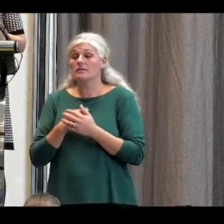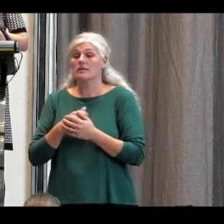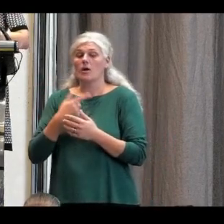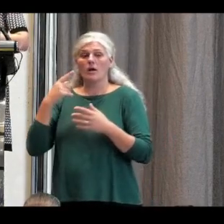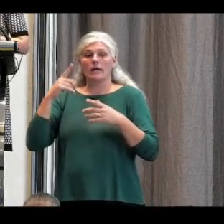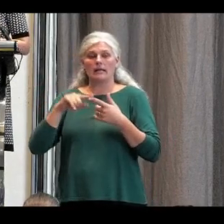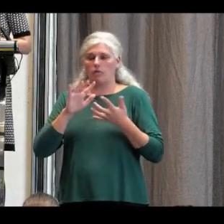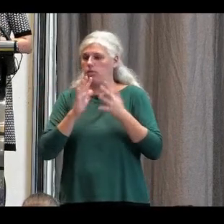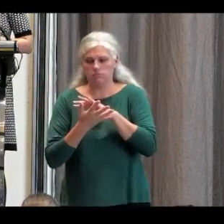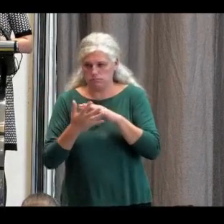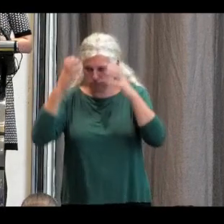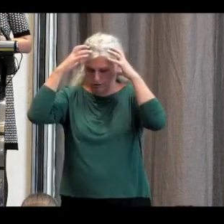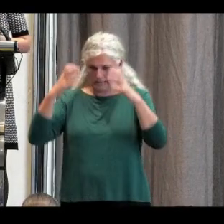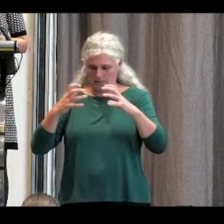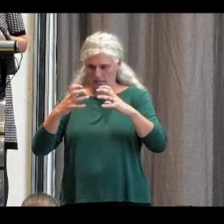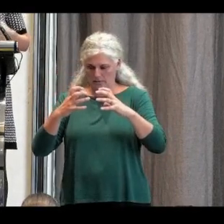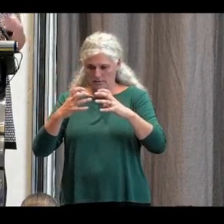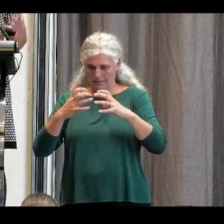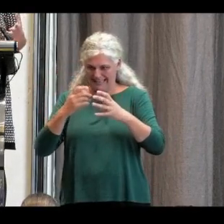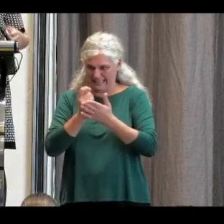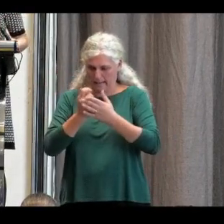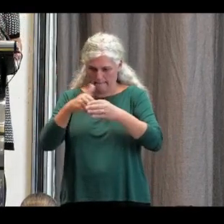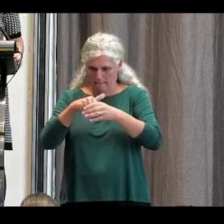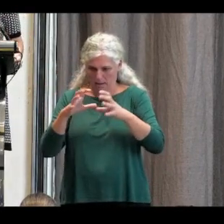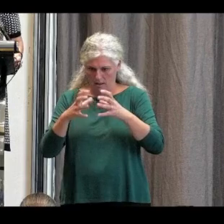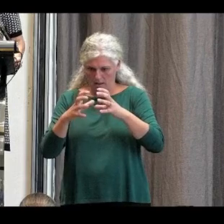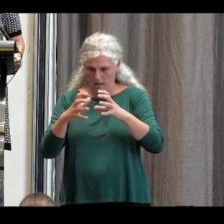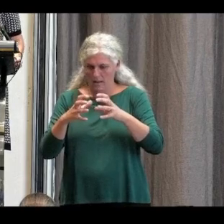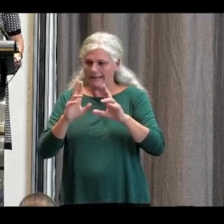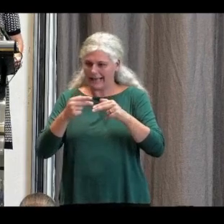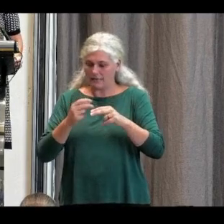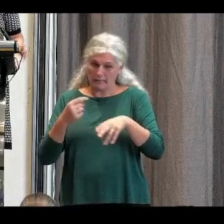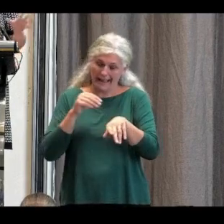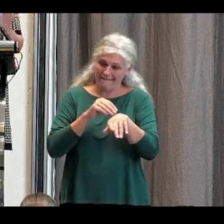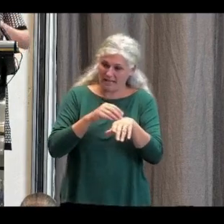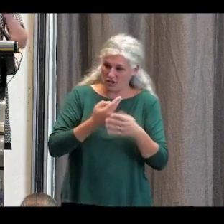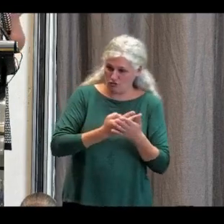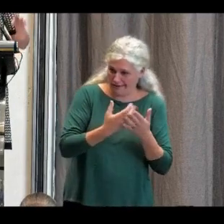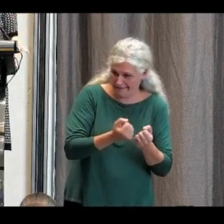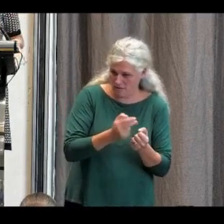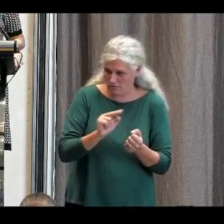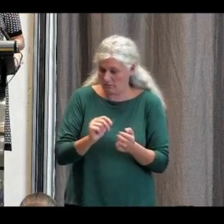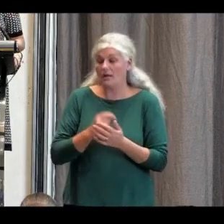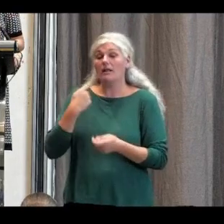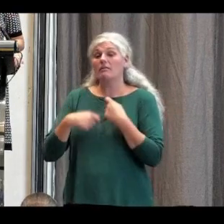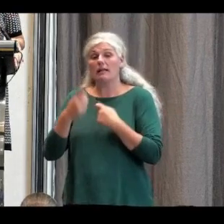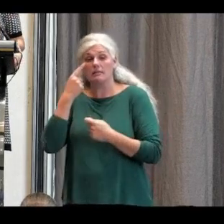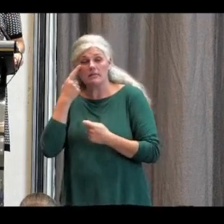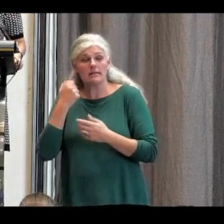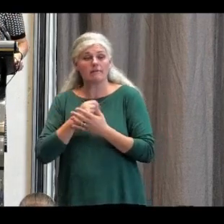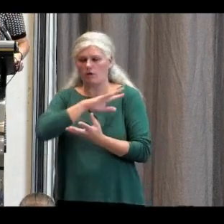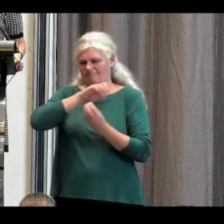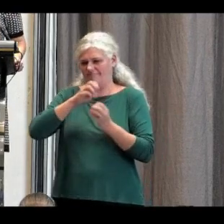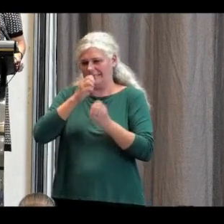disruptions of these brain clocks, internal clocks, cause trigger seizure? And then we are going to be looking and wrapping